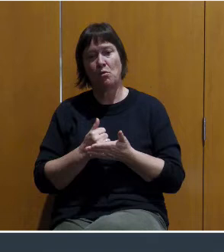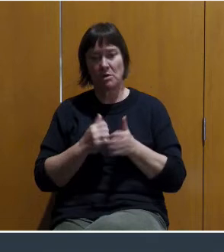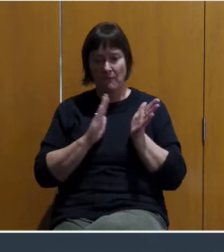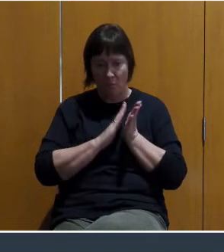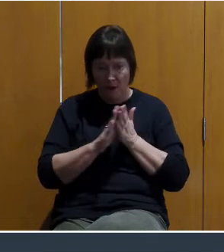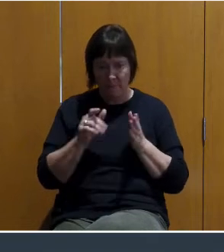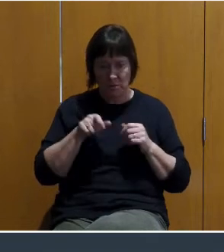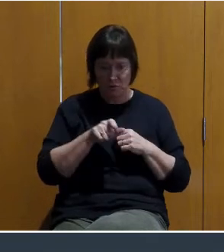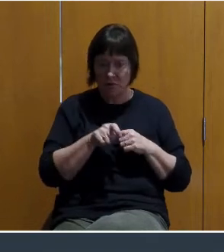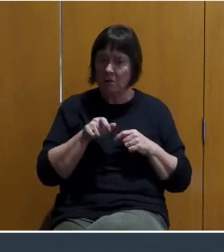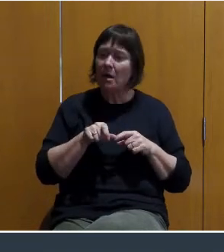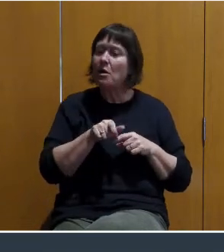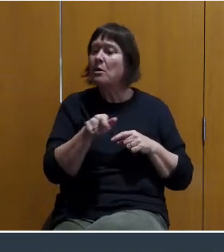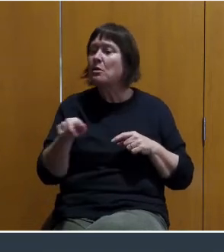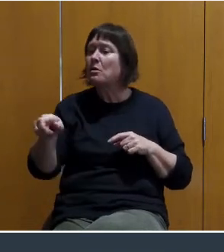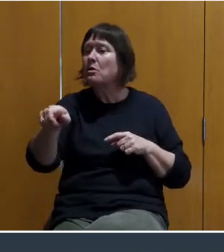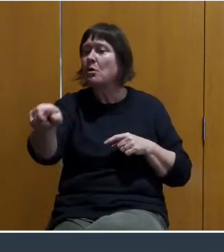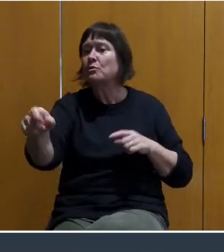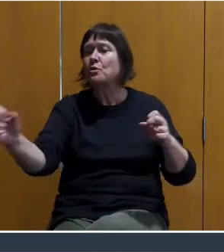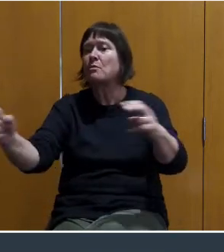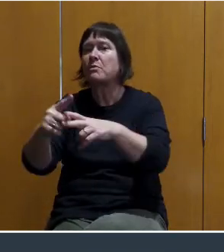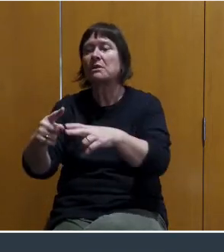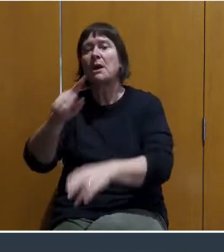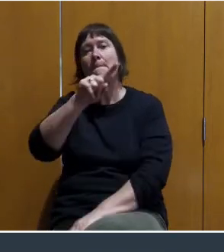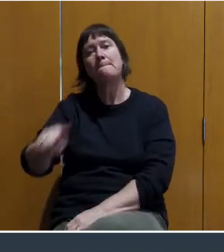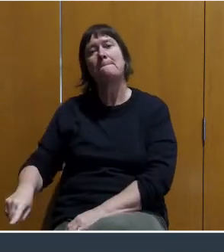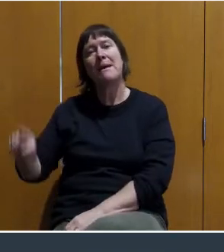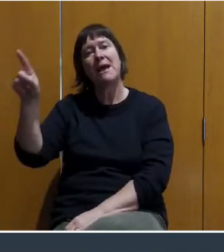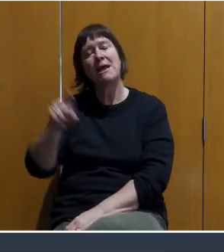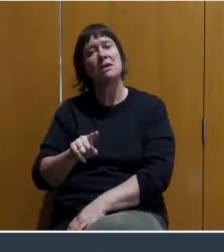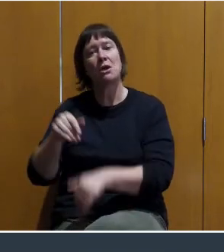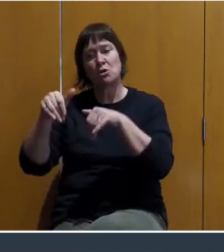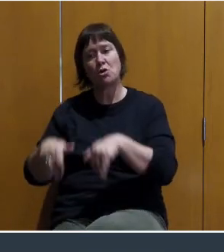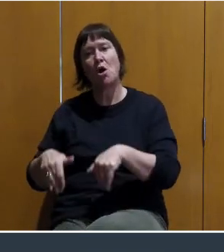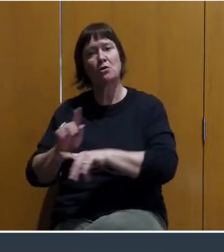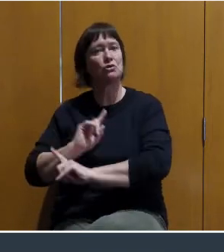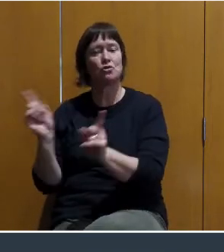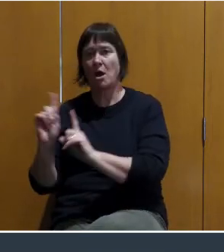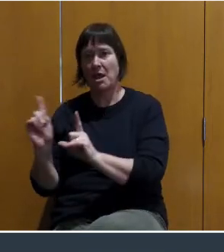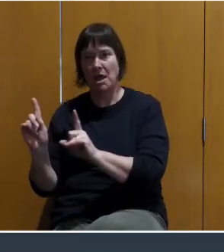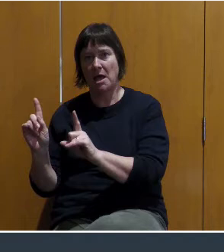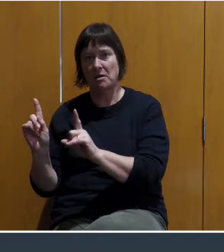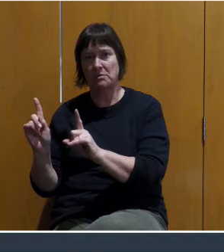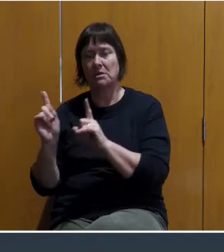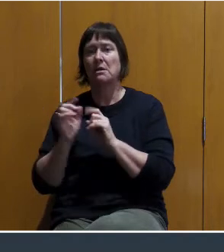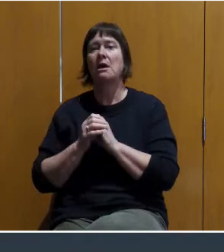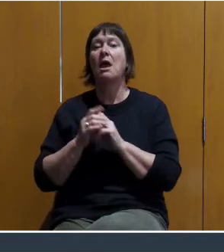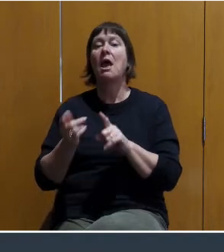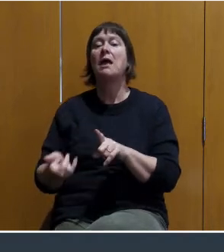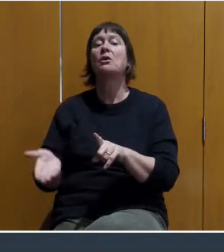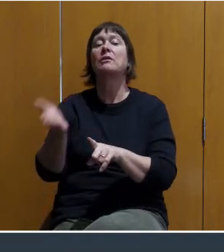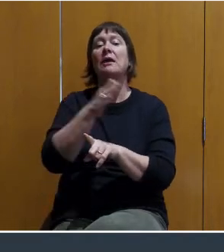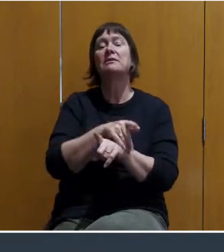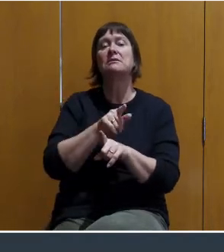to be a prohibited area. And on the other side, no access for people